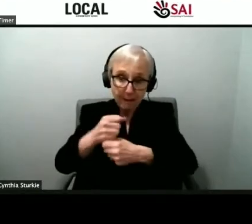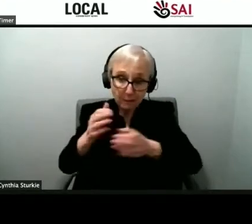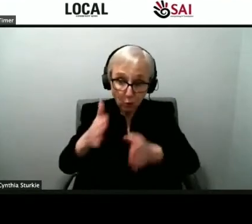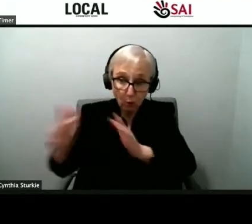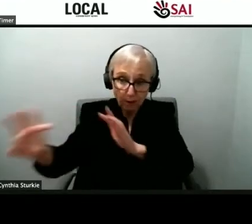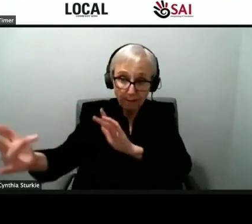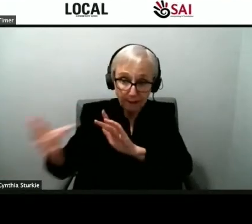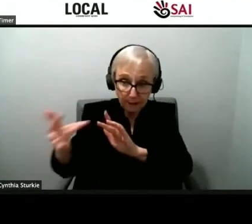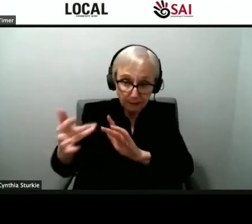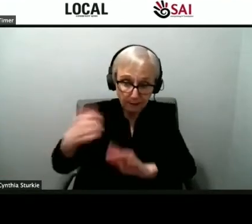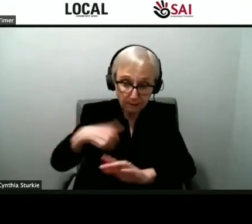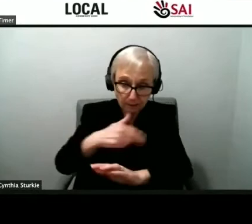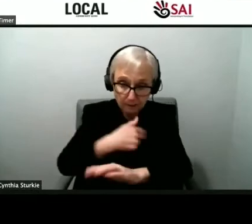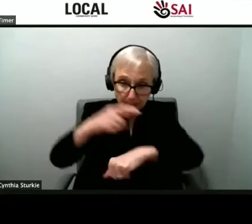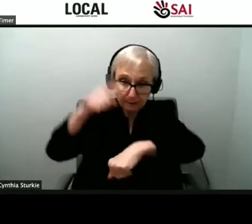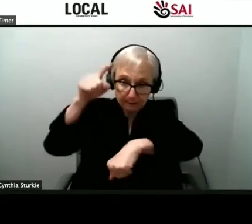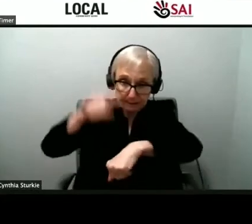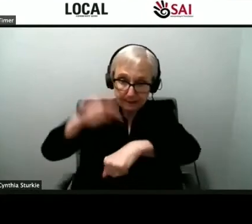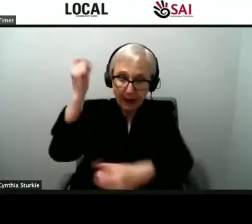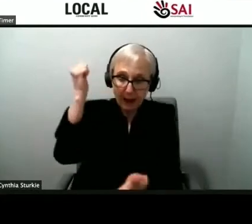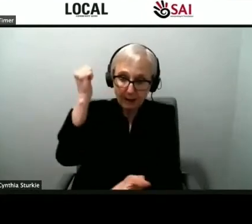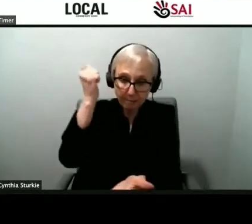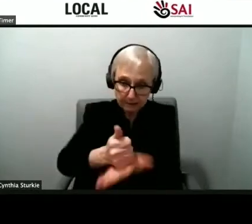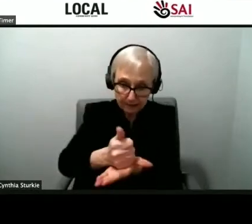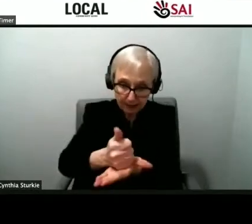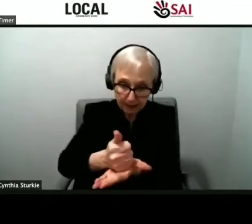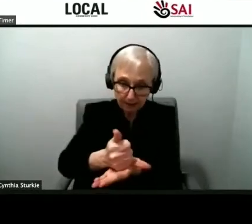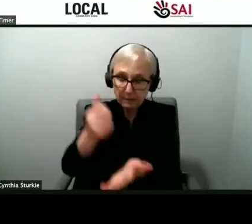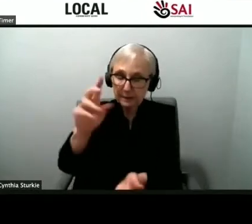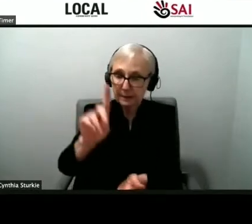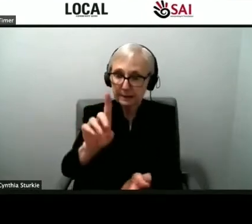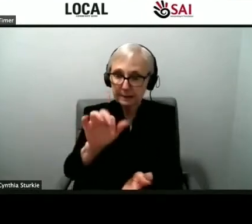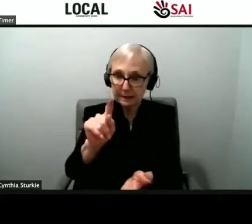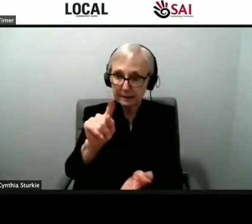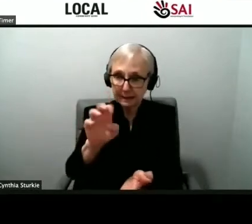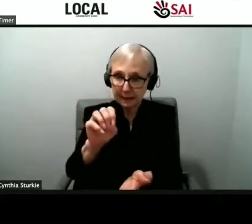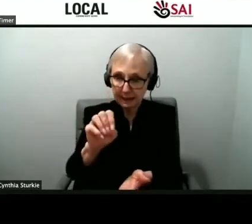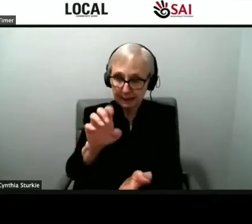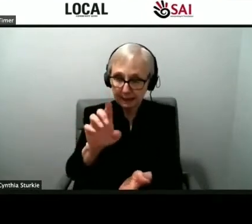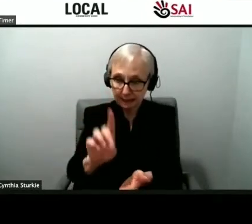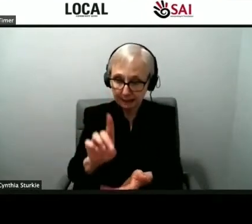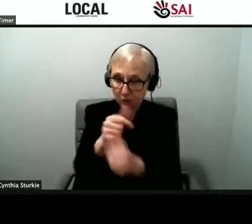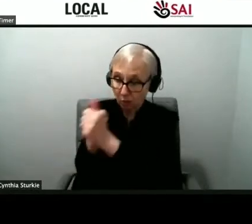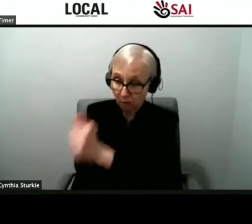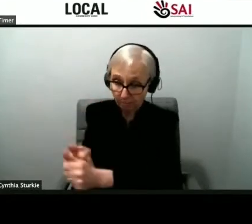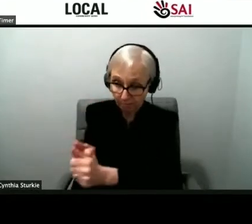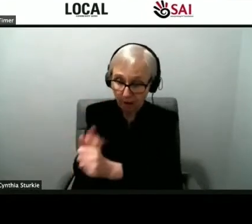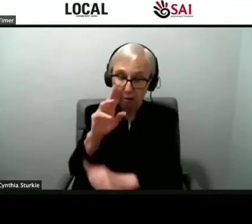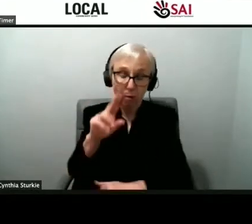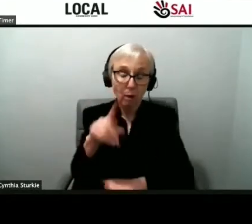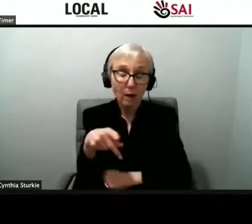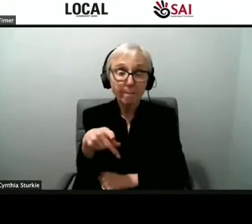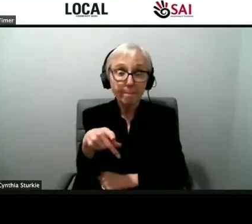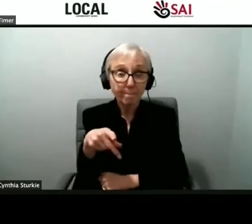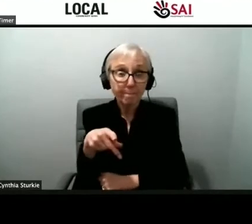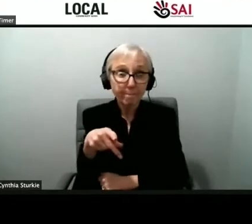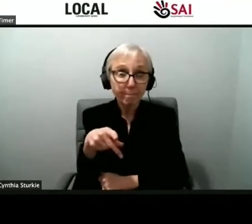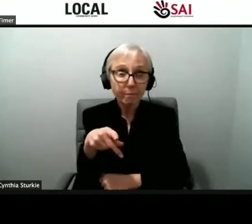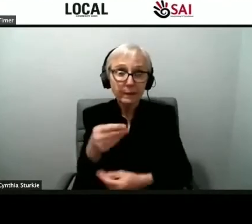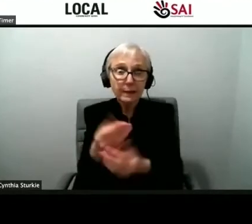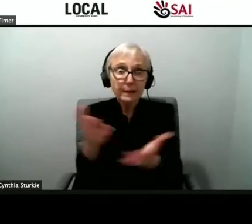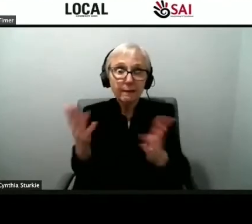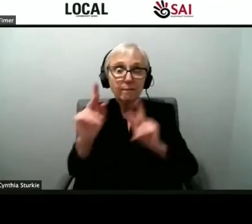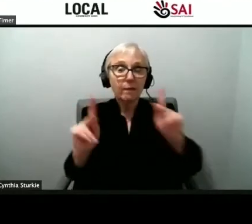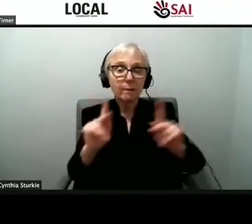sure everything is time stamped and dated in a way that we can make sure we follow up and give the people a way